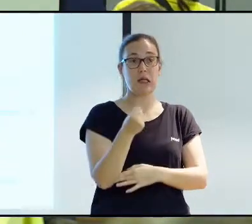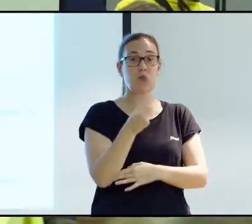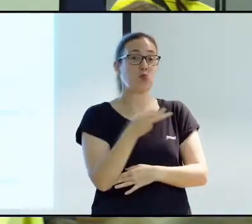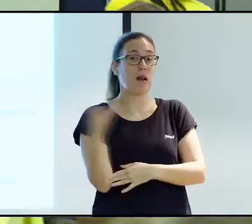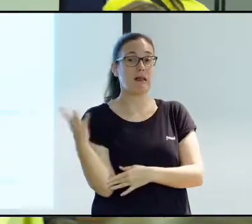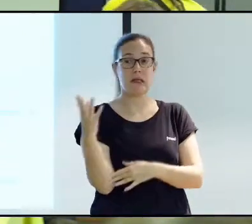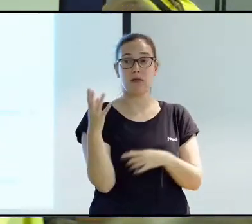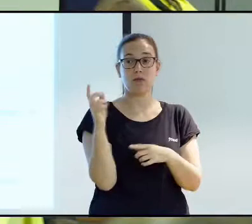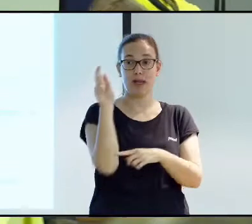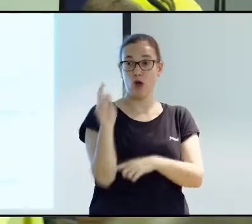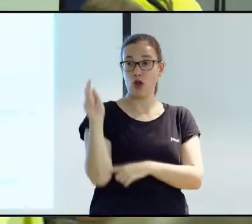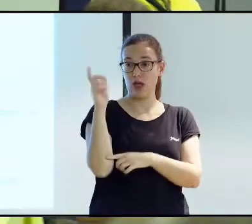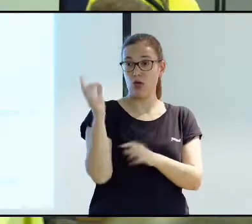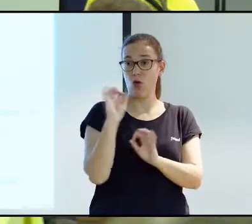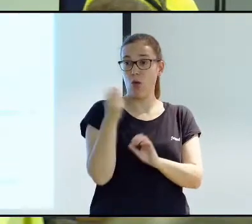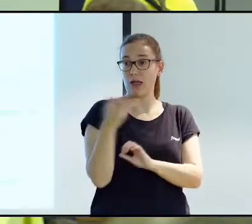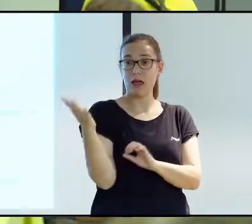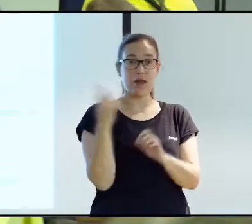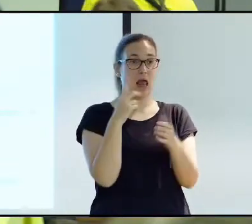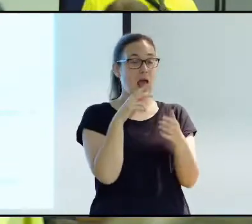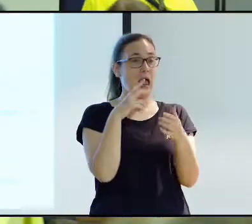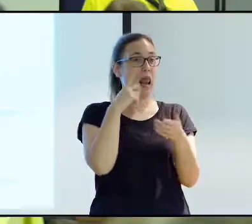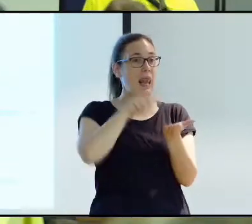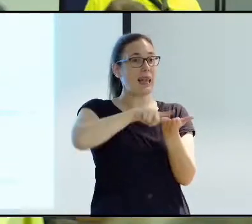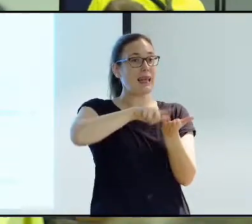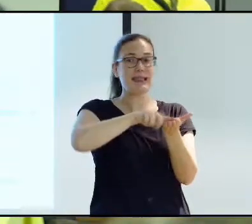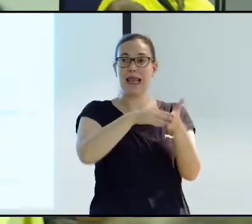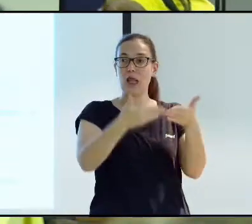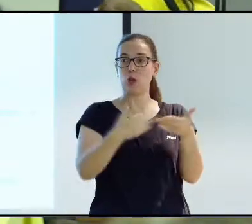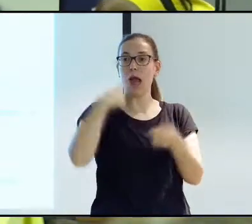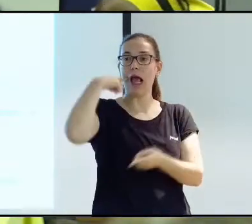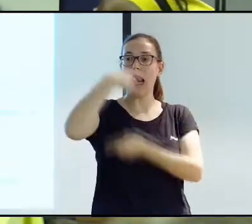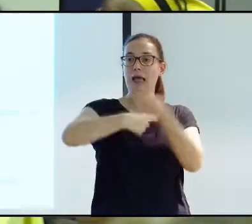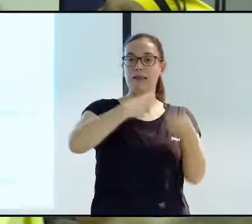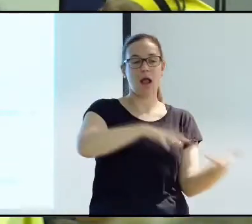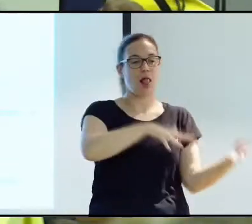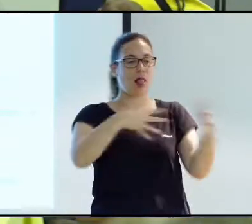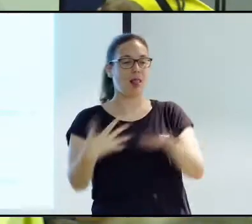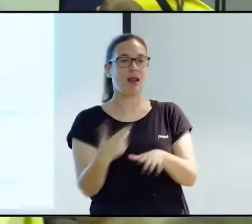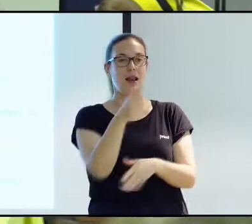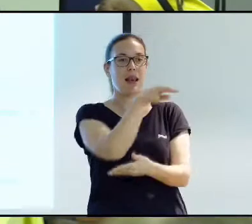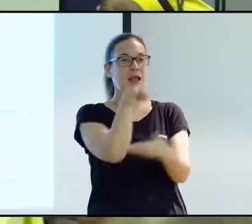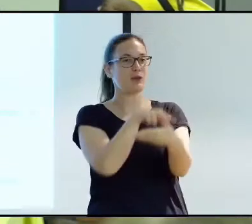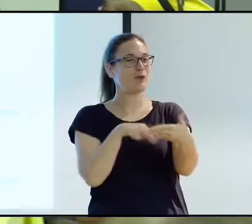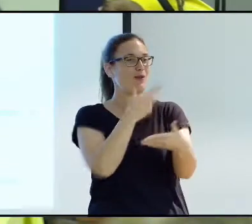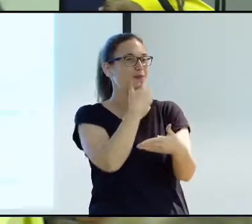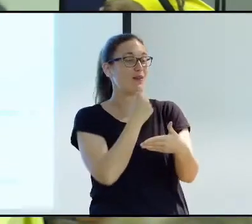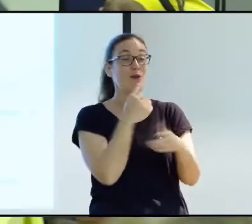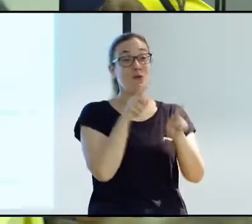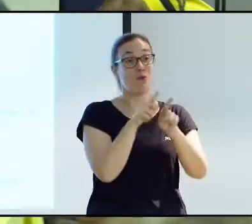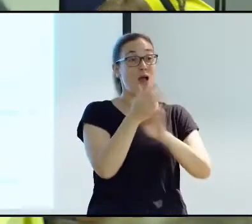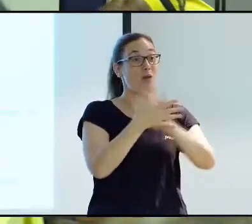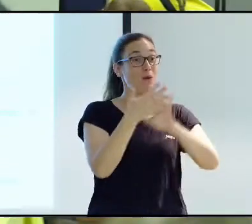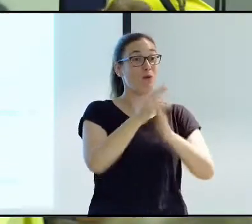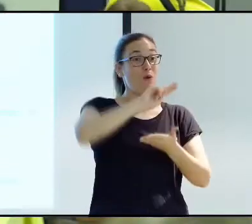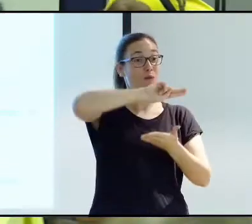can be put in an easy-to-understand format.